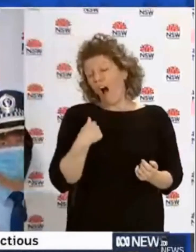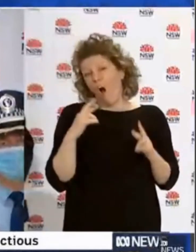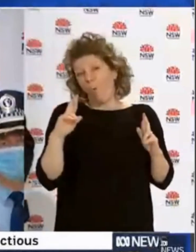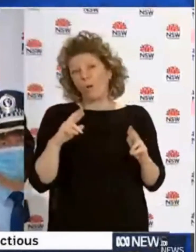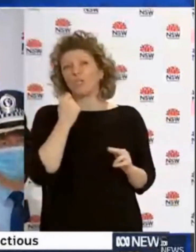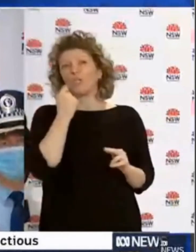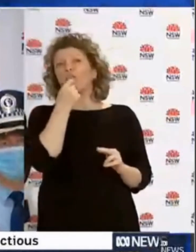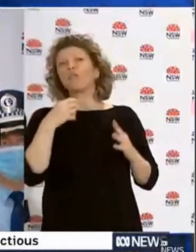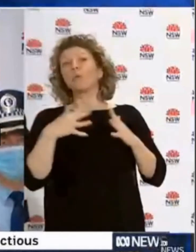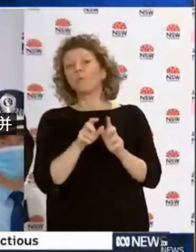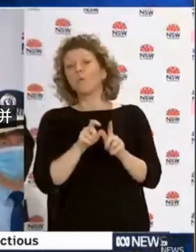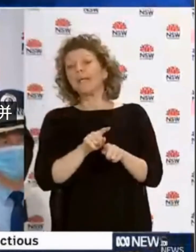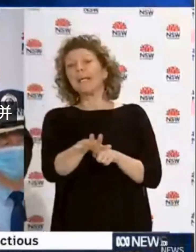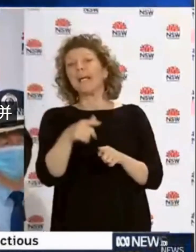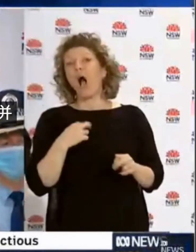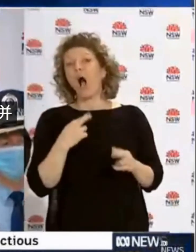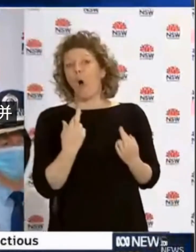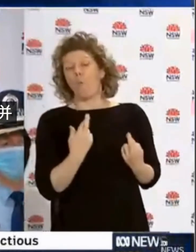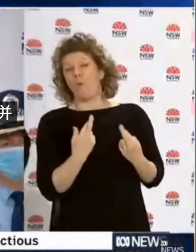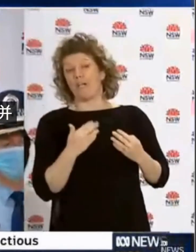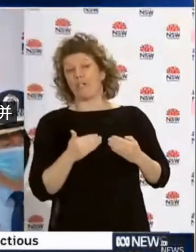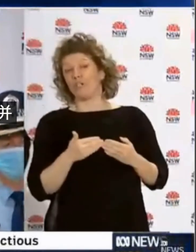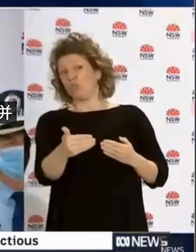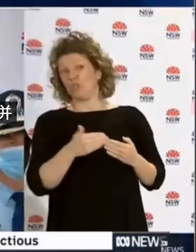that people have actually, one, come out and got vaccinated in